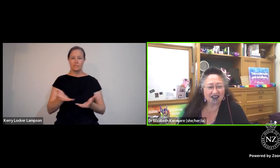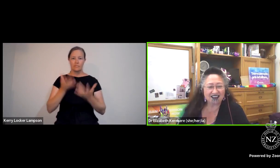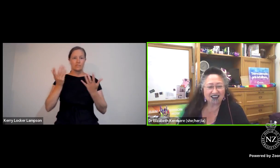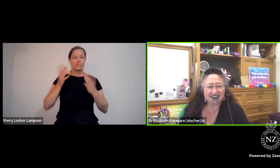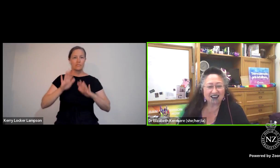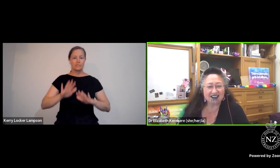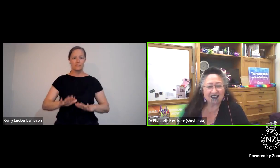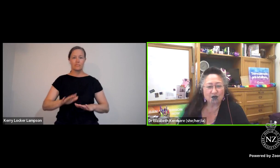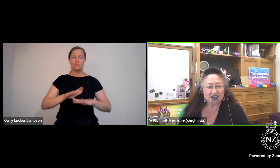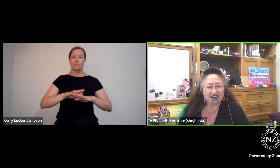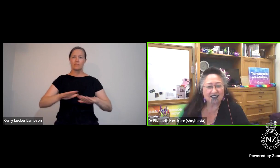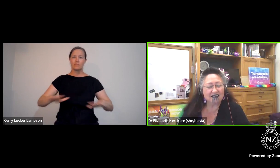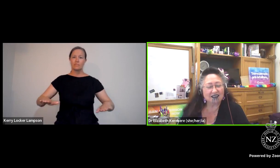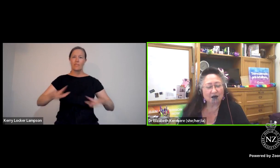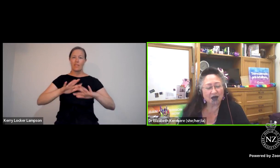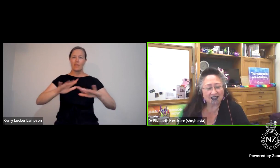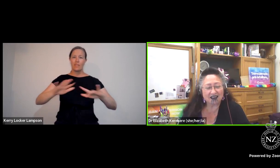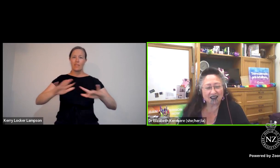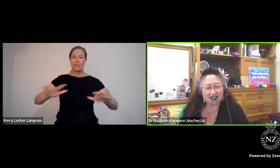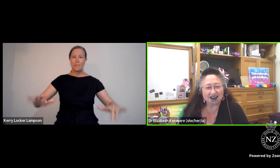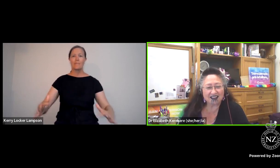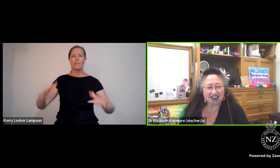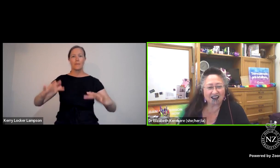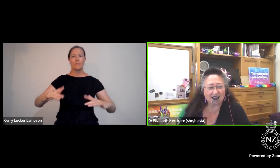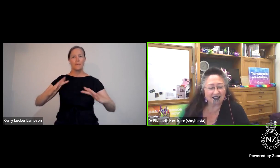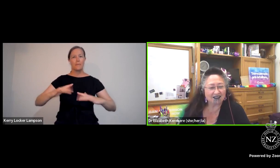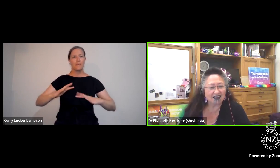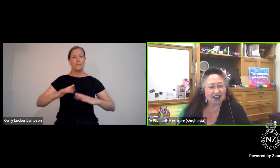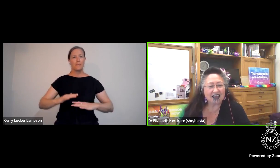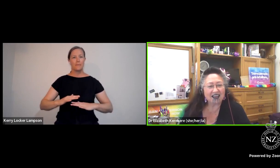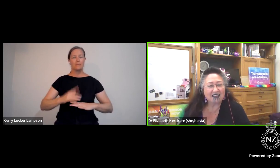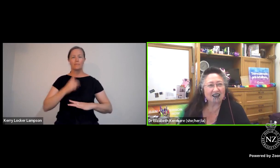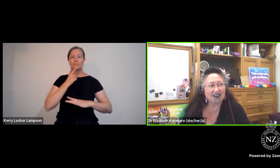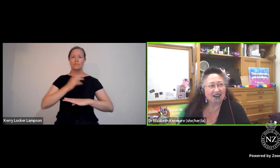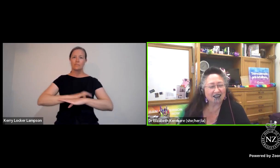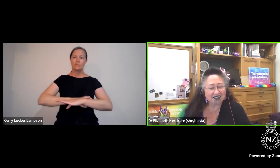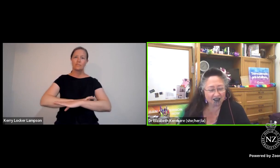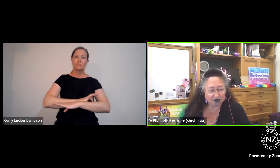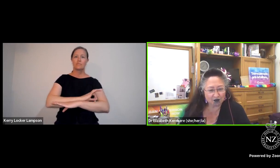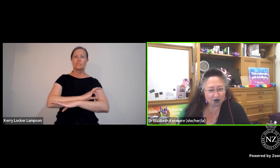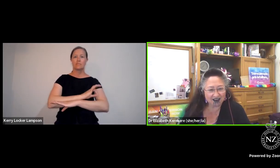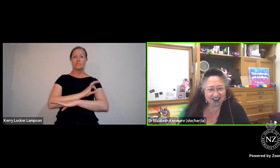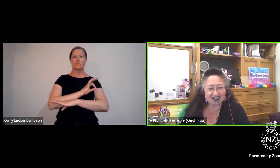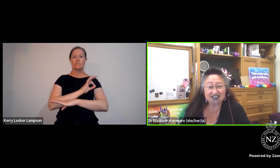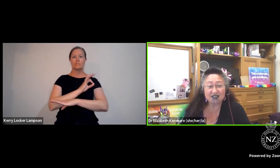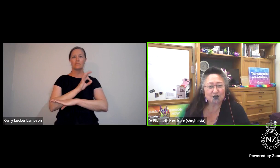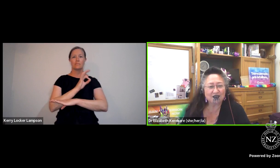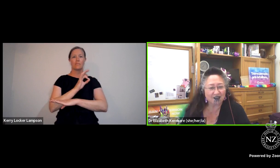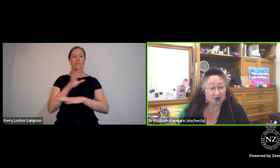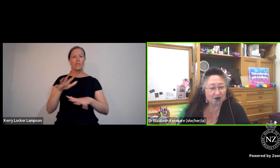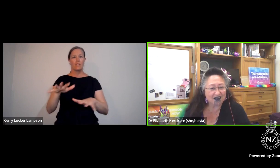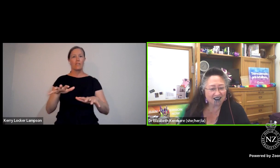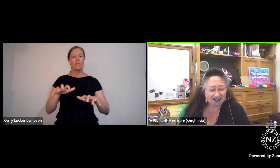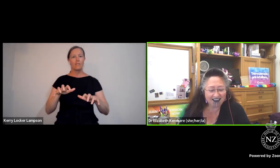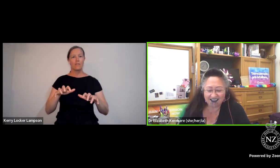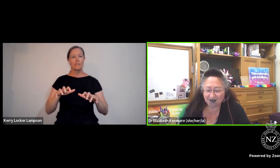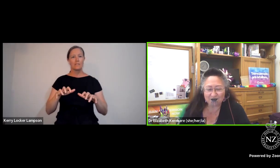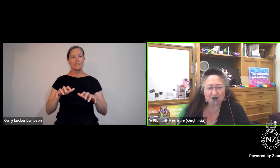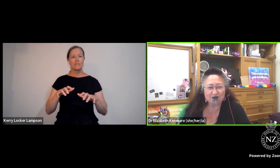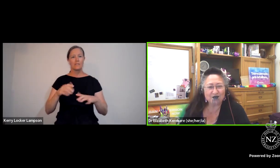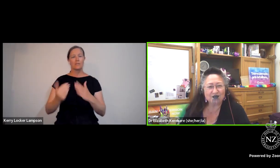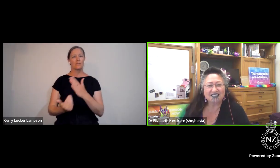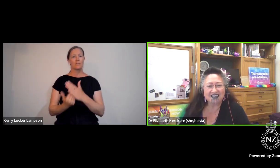mā kina kina ki uta. Kia mā taratara ki tai. E hi ake ana te atakura, he tio, he huka,